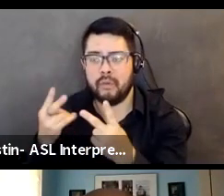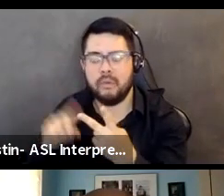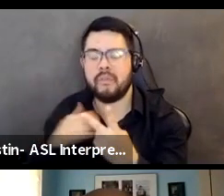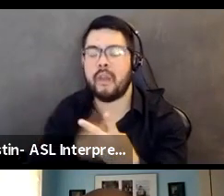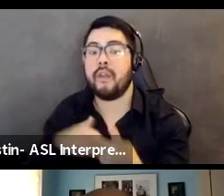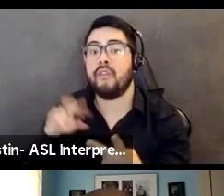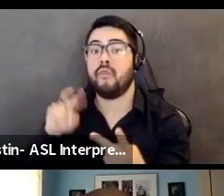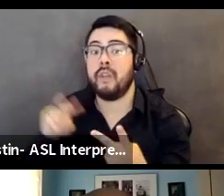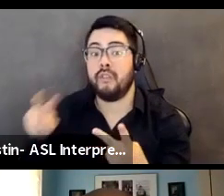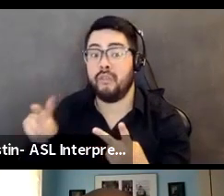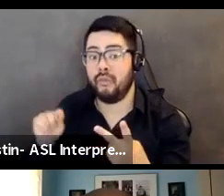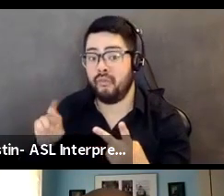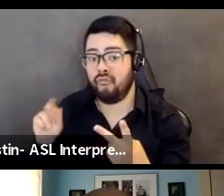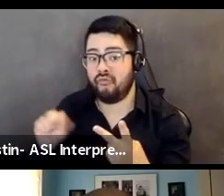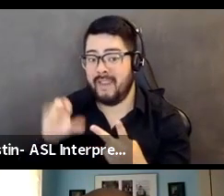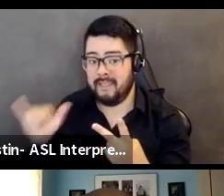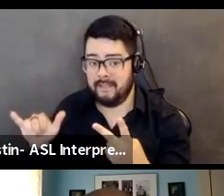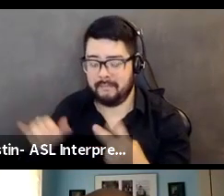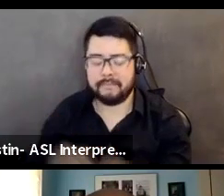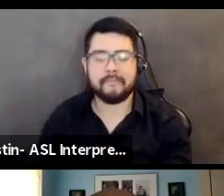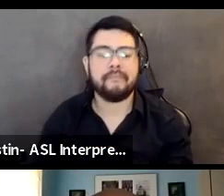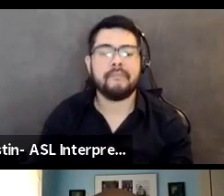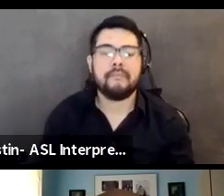22 tracy meyer